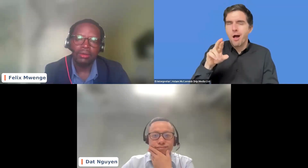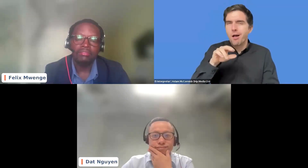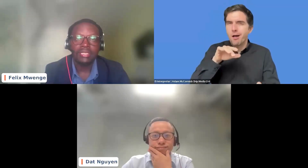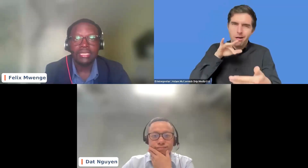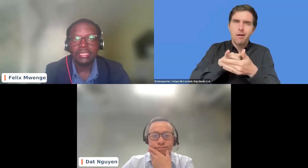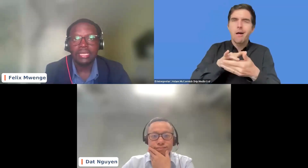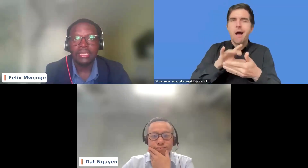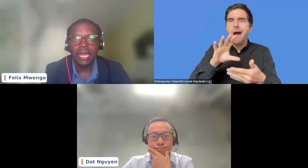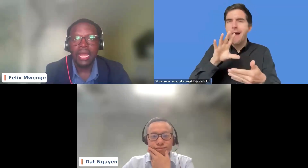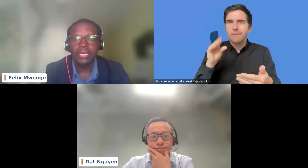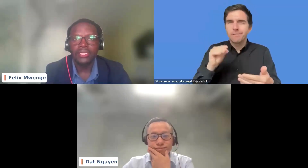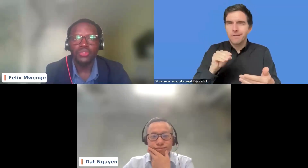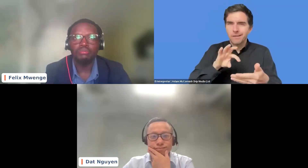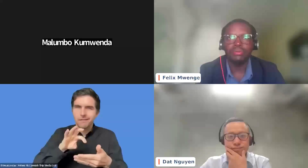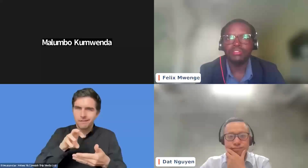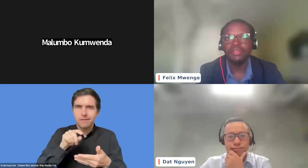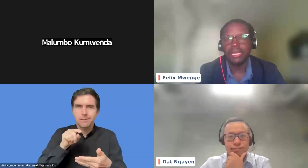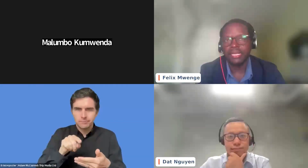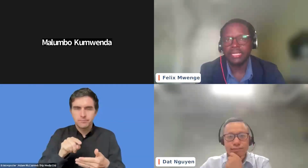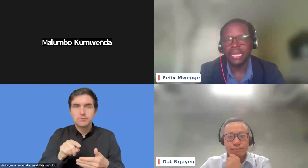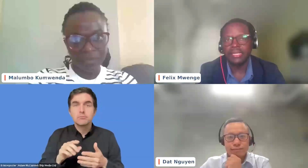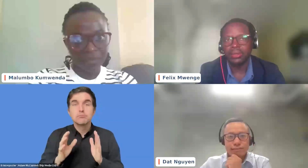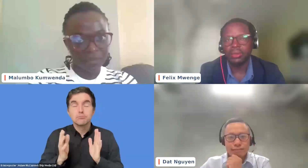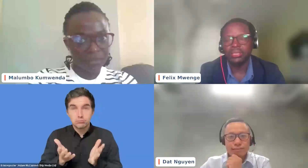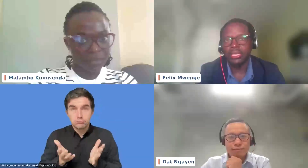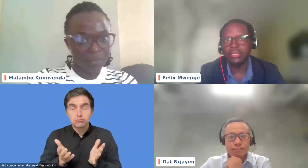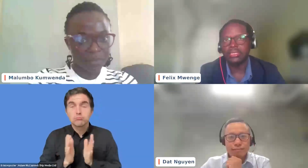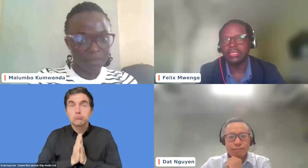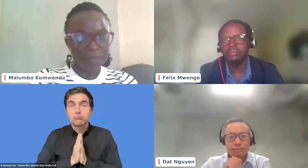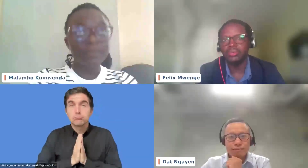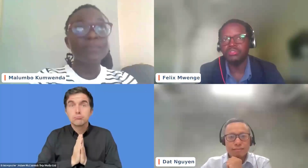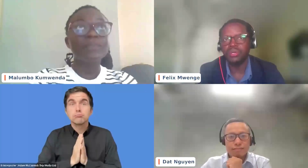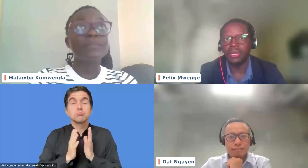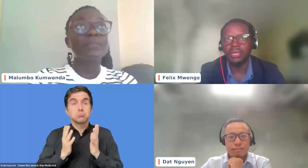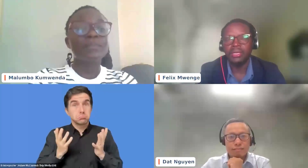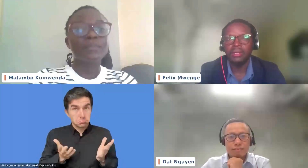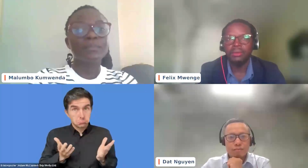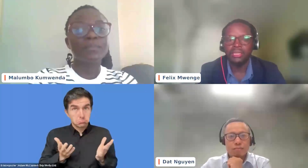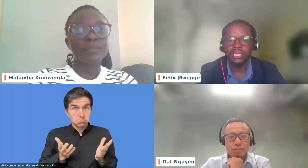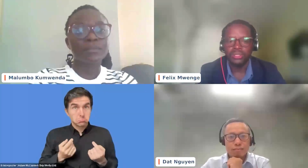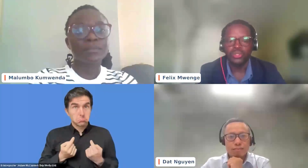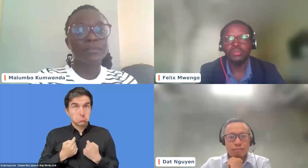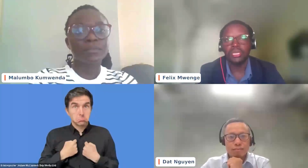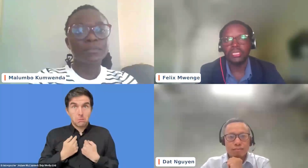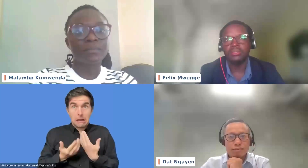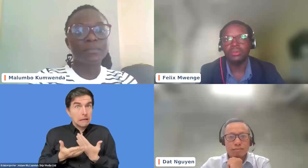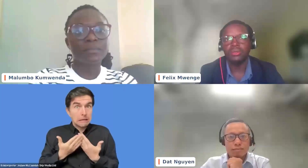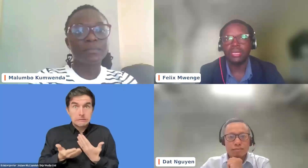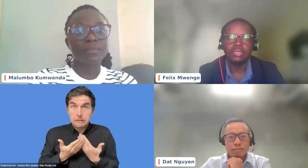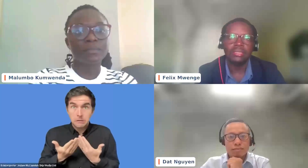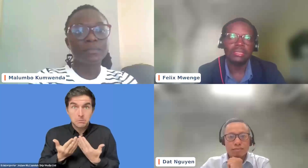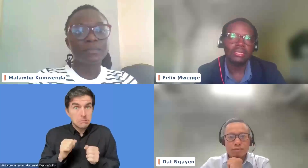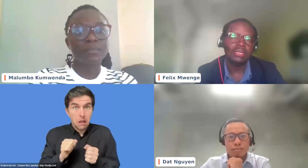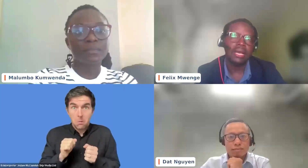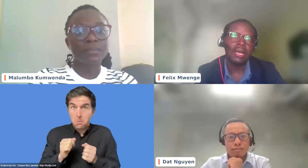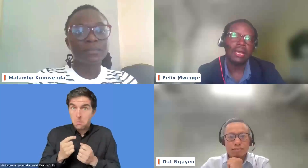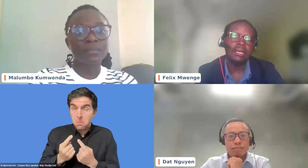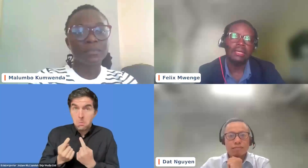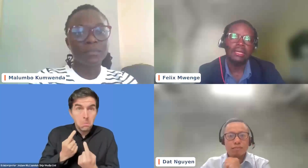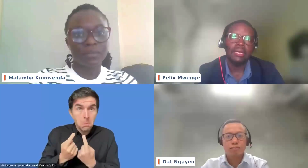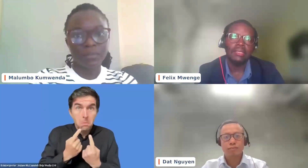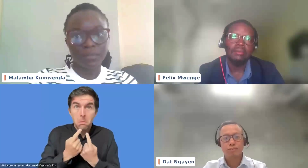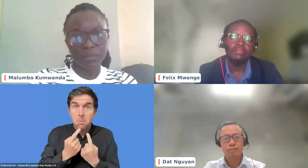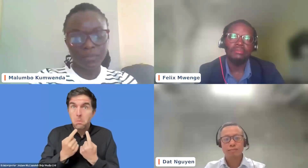begin the conversation. I need to briefly understand the context in terms of what is the social protection context in